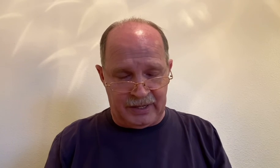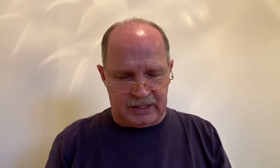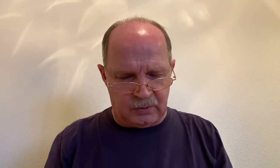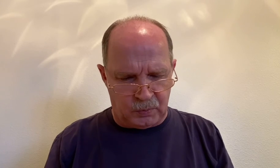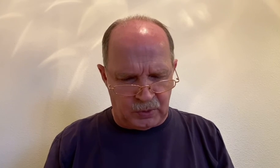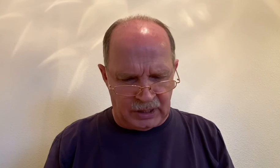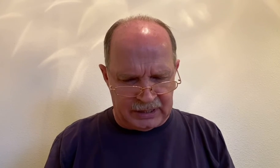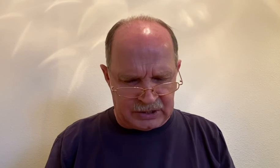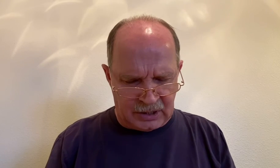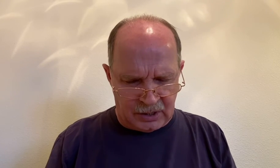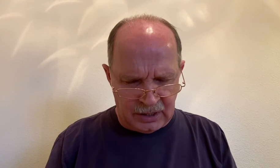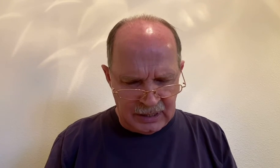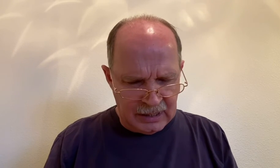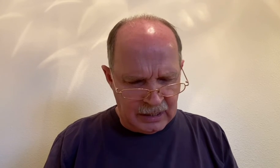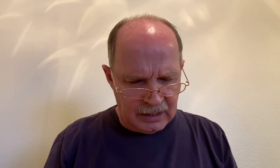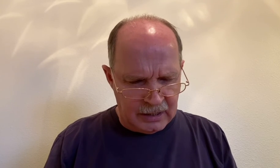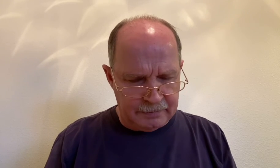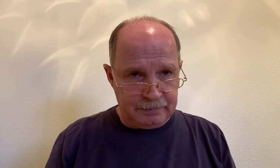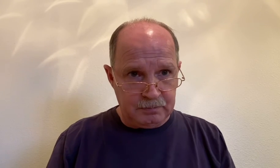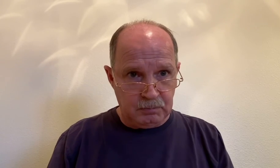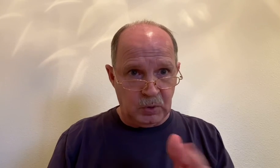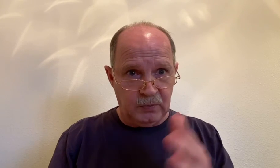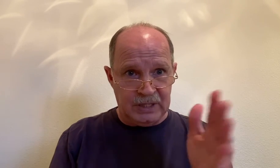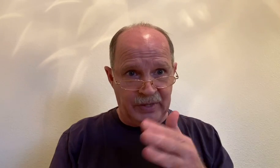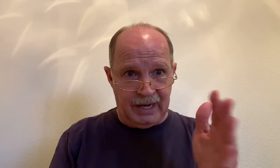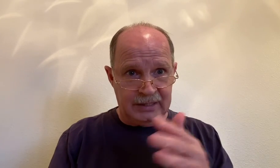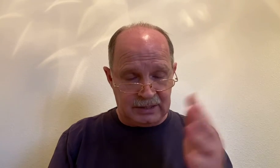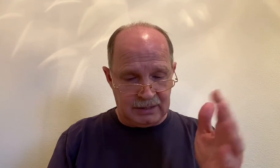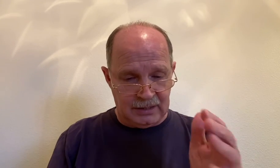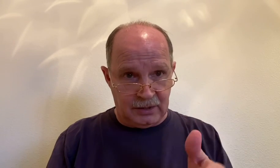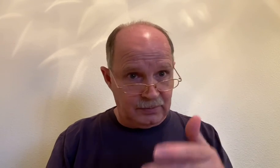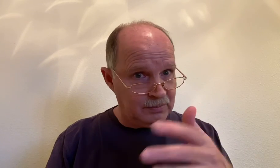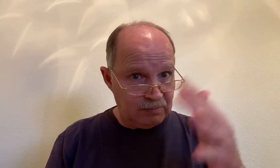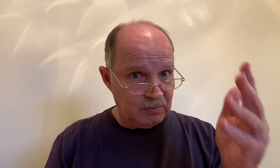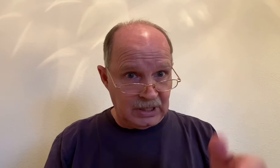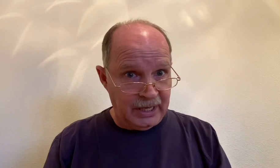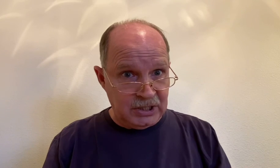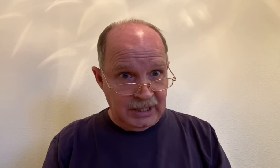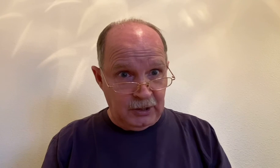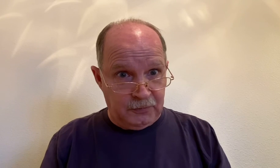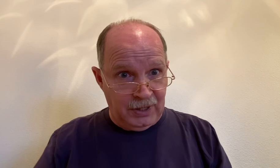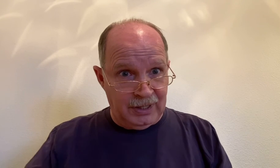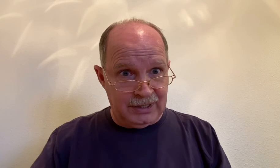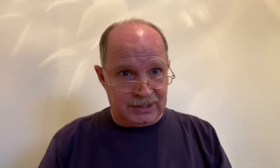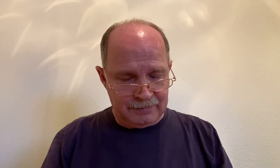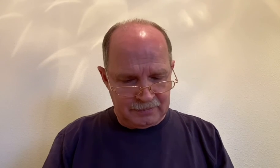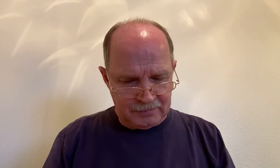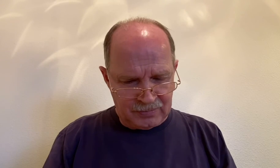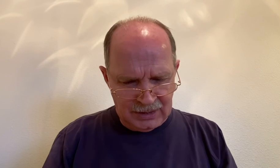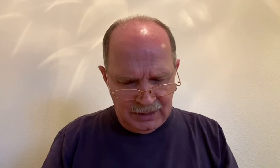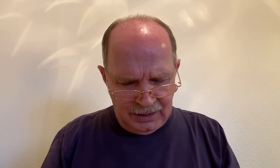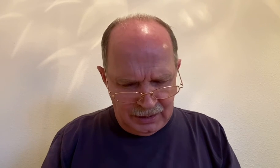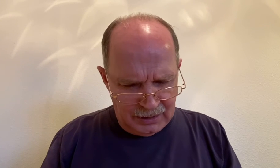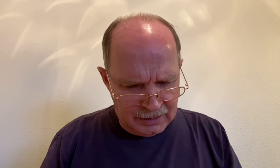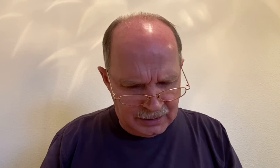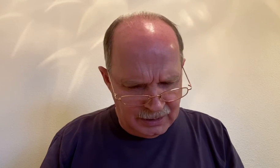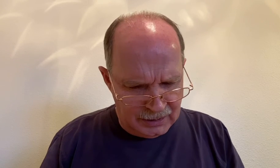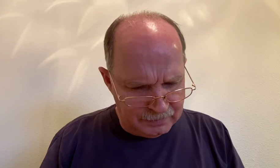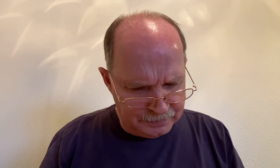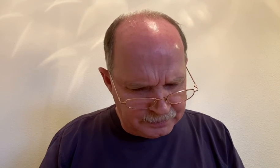now they can really start moving that, you know, election interference.